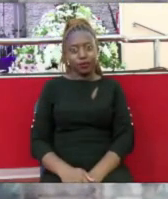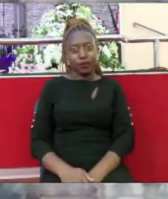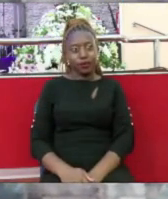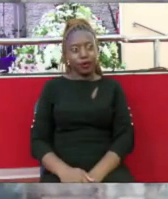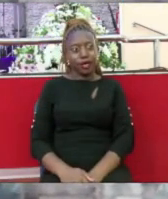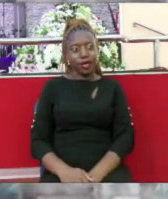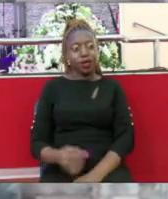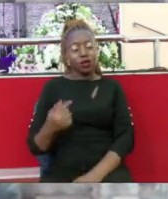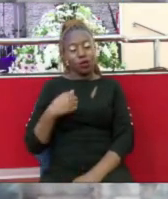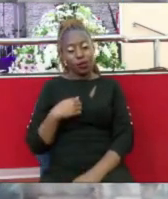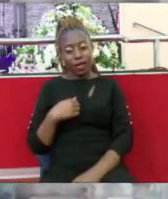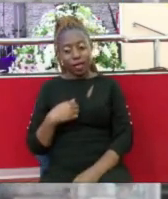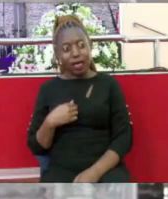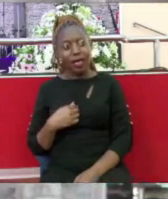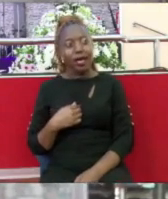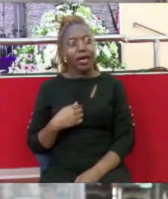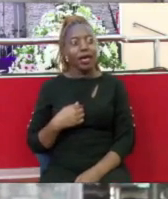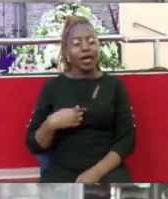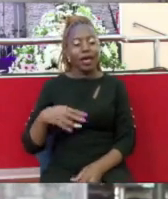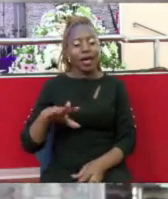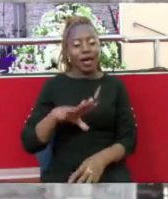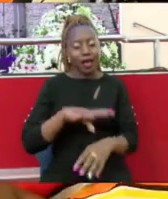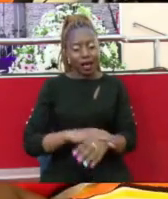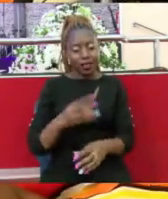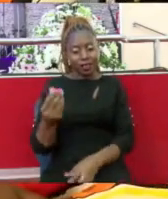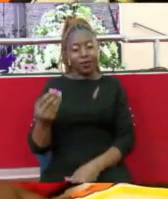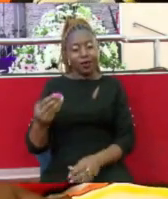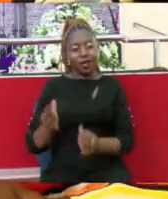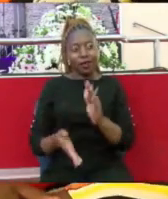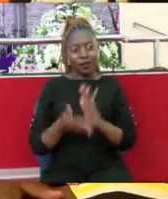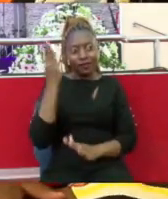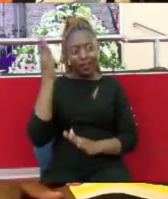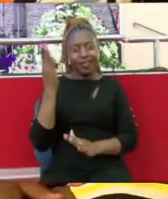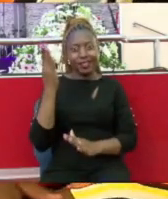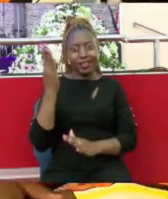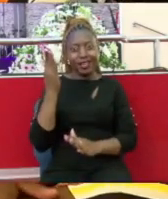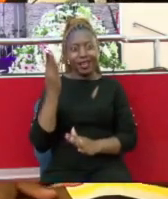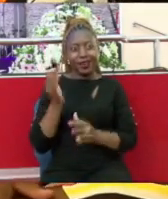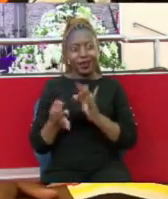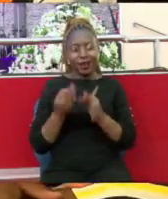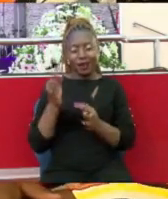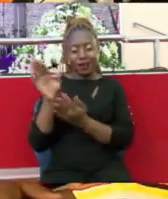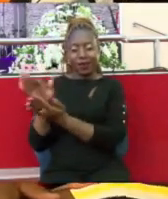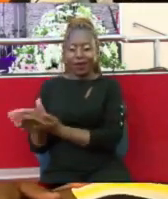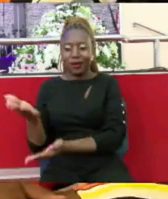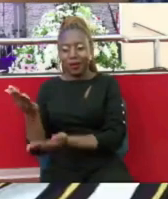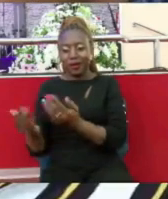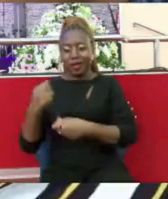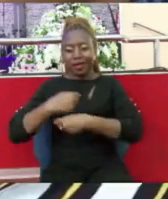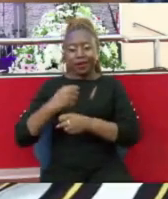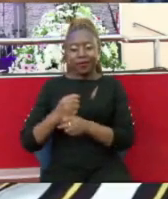the money quickly, just in case the bank had made a mistake. I will